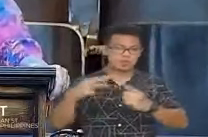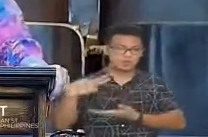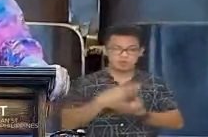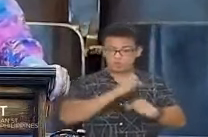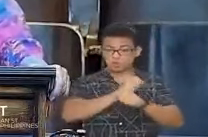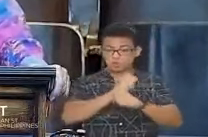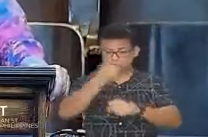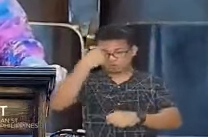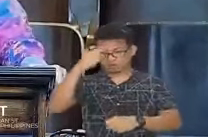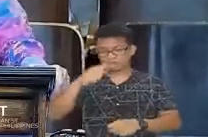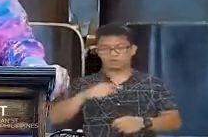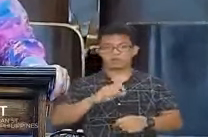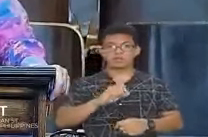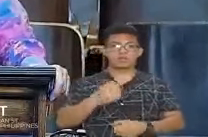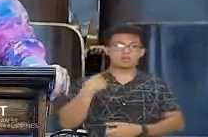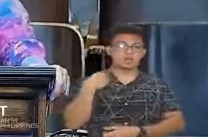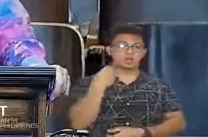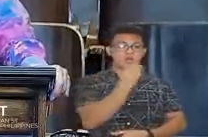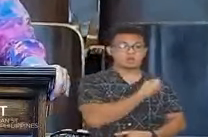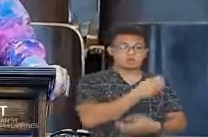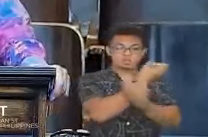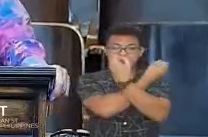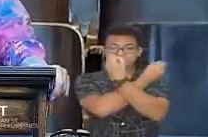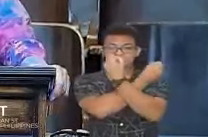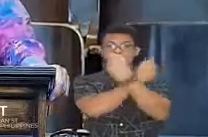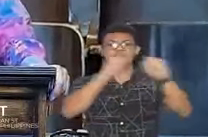And these people are coming in every day.